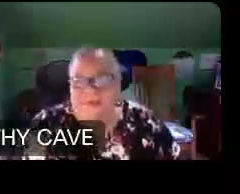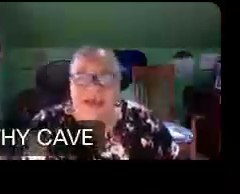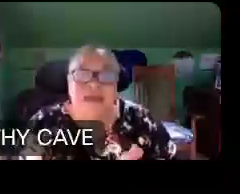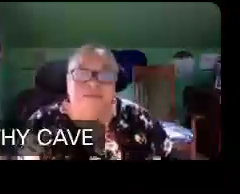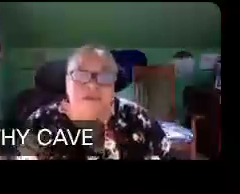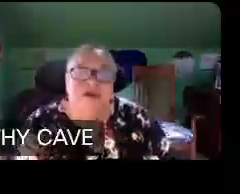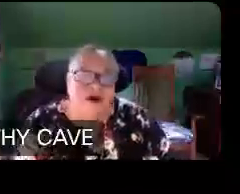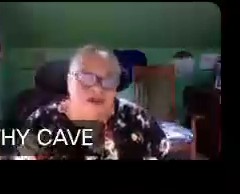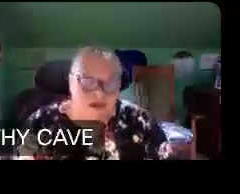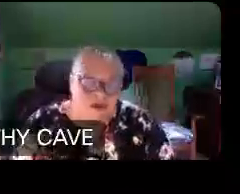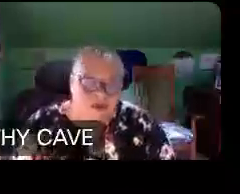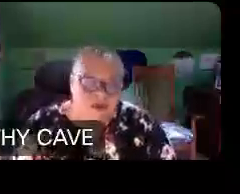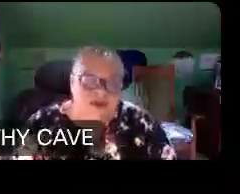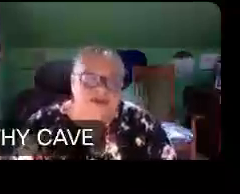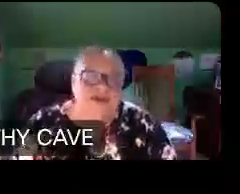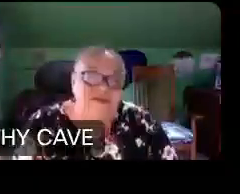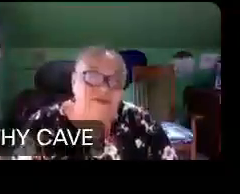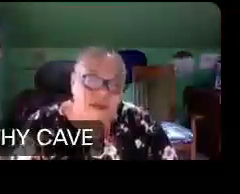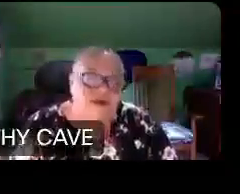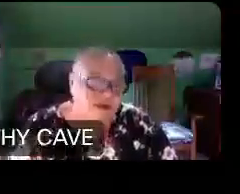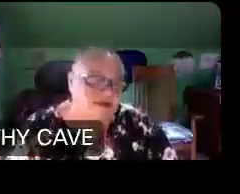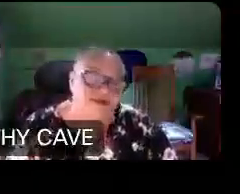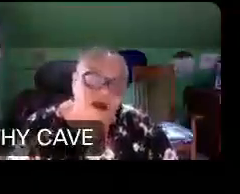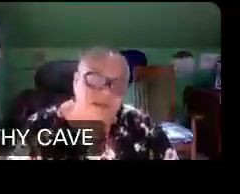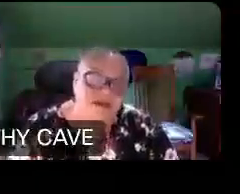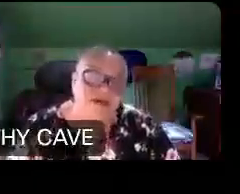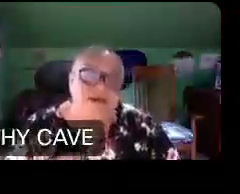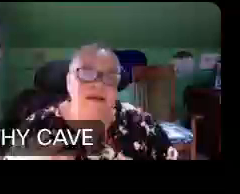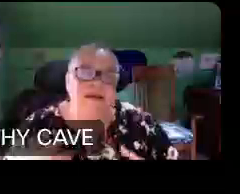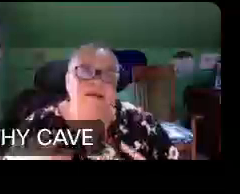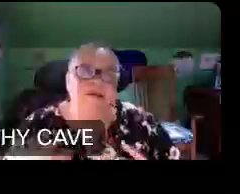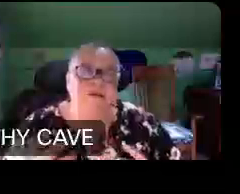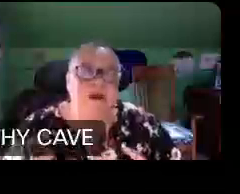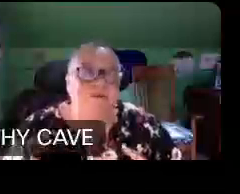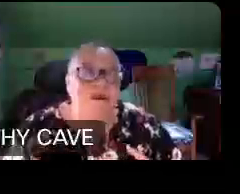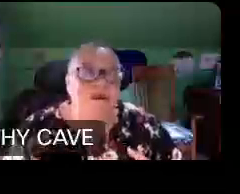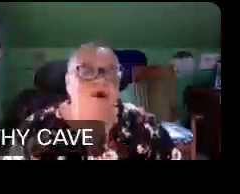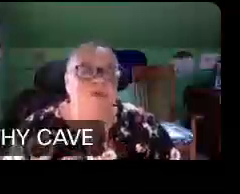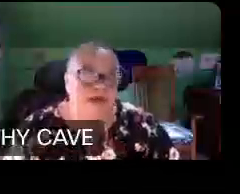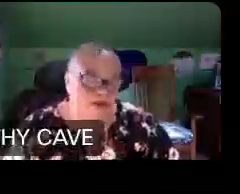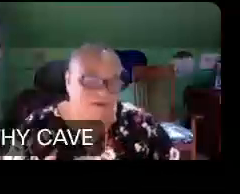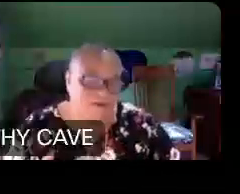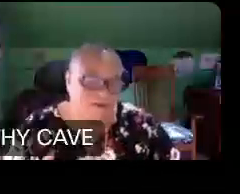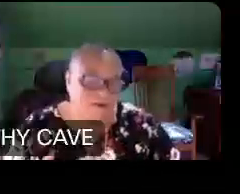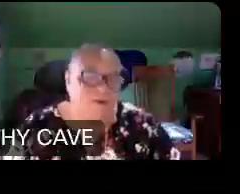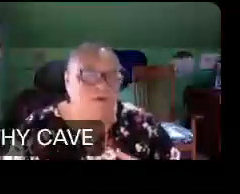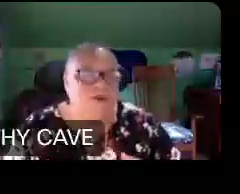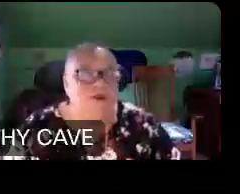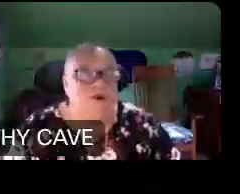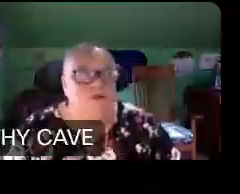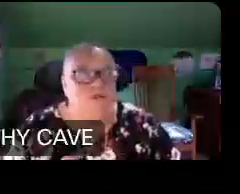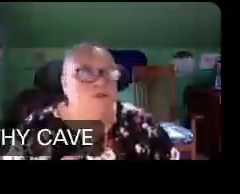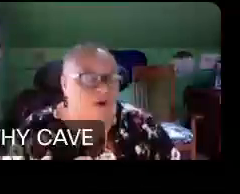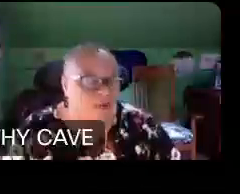can name that, and we can also seek to repair it and to talk about when we know better, when